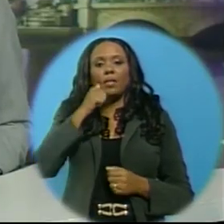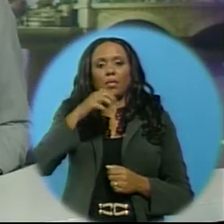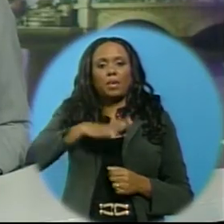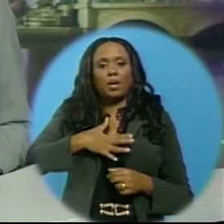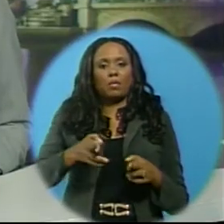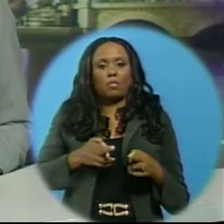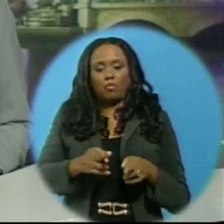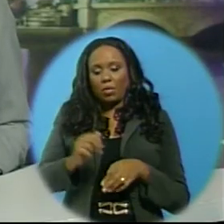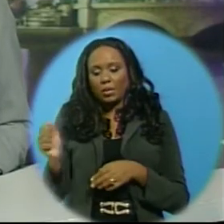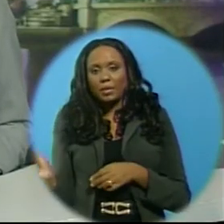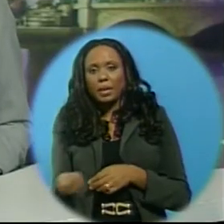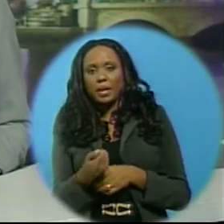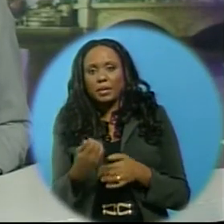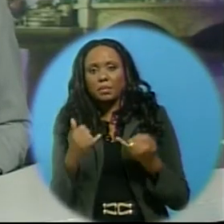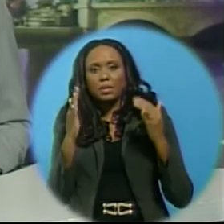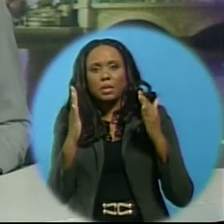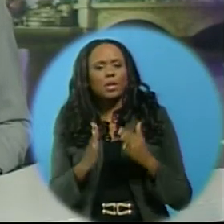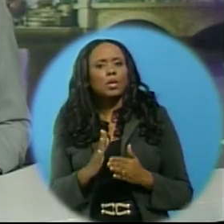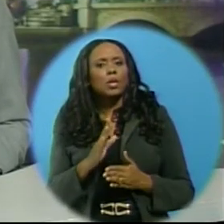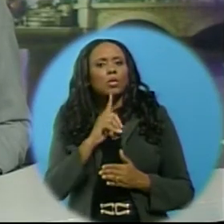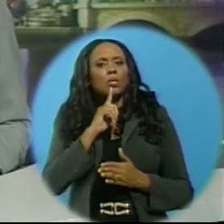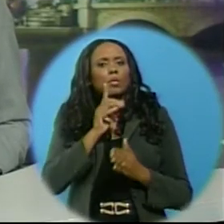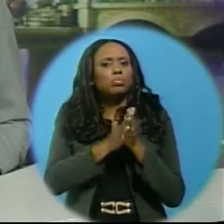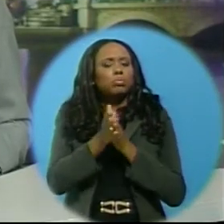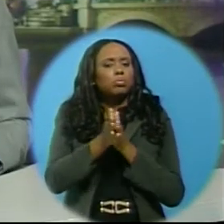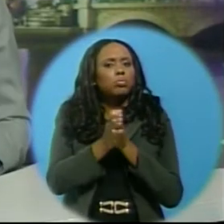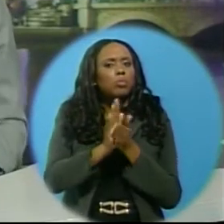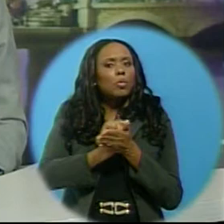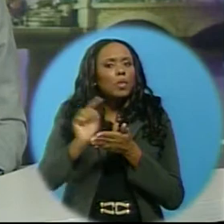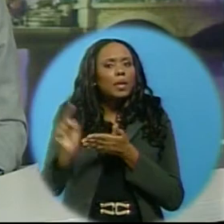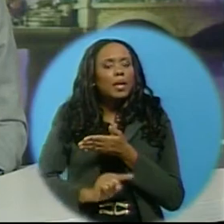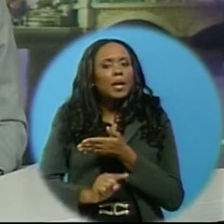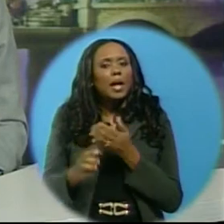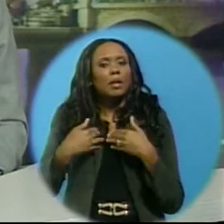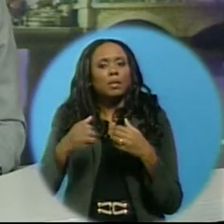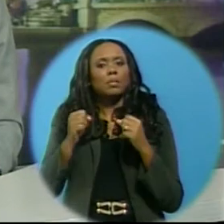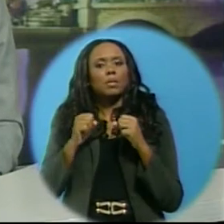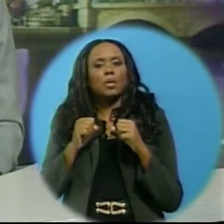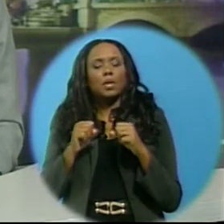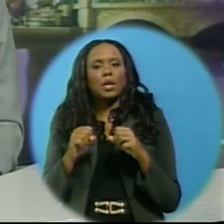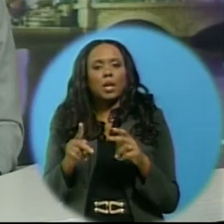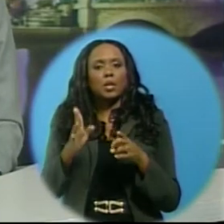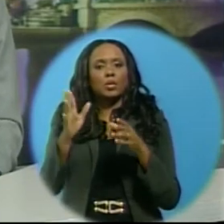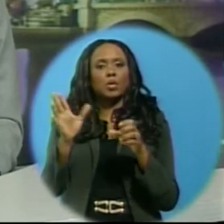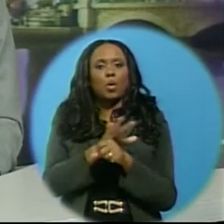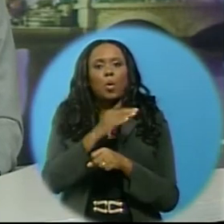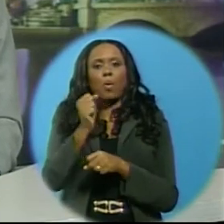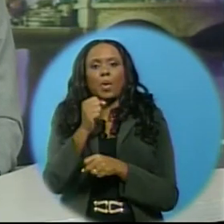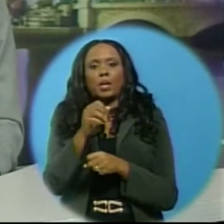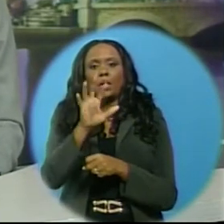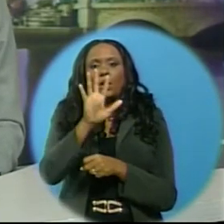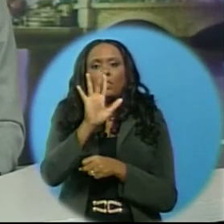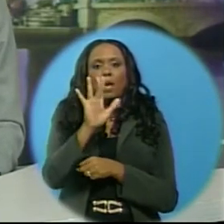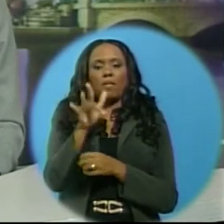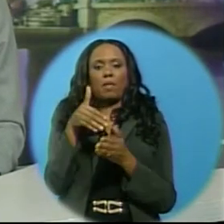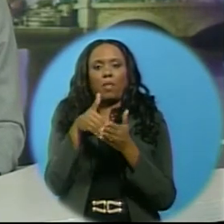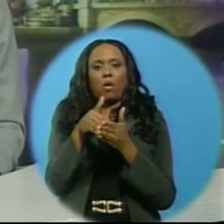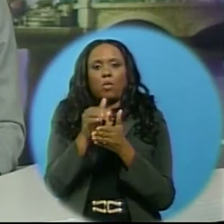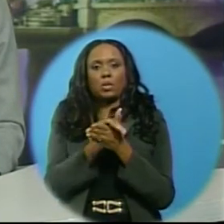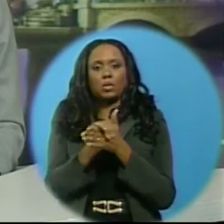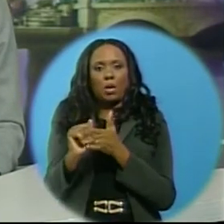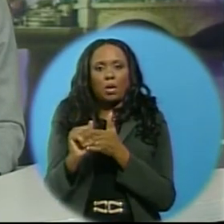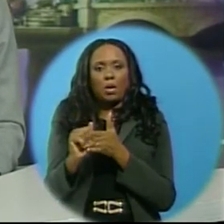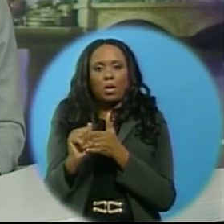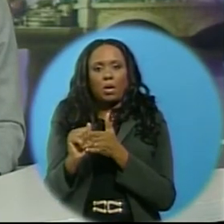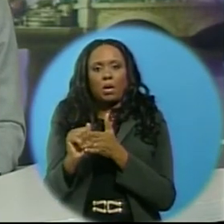Female road tennis players are in for a treat this weekend with a chance to share a purse of over $25,000 in this year's Monarchs